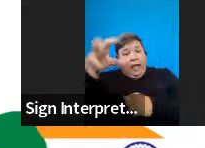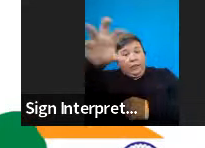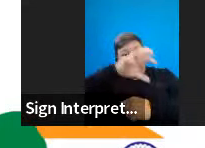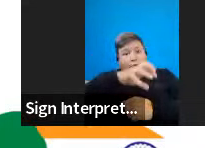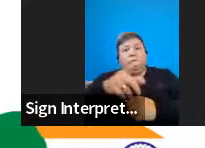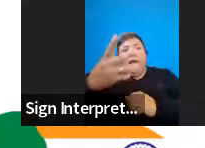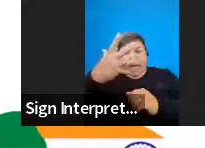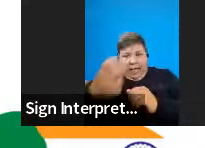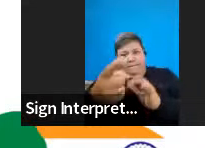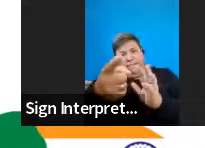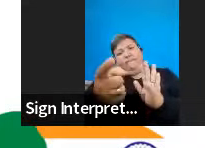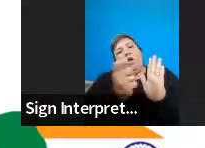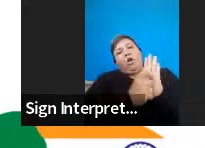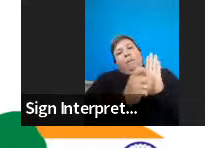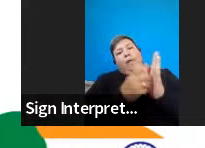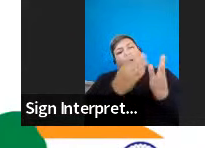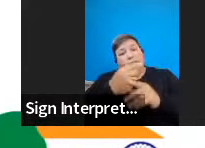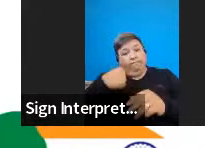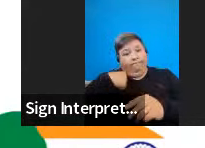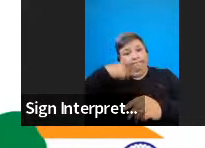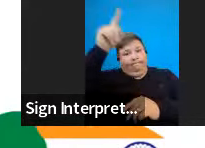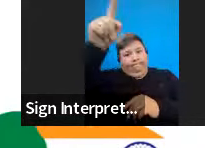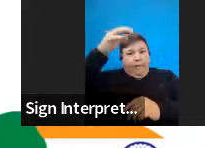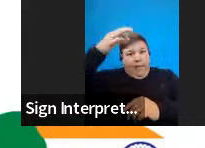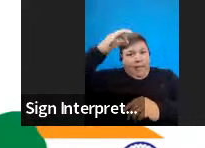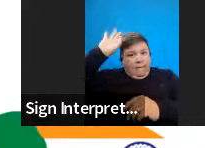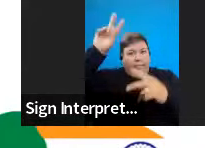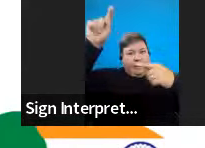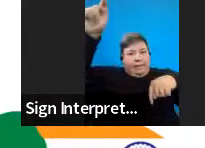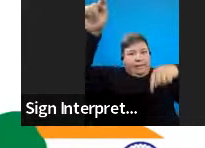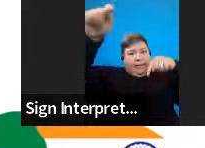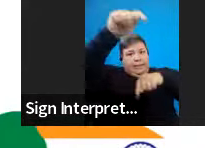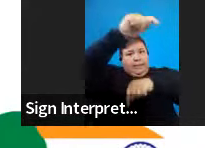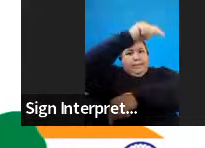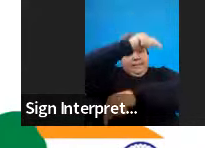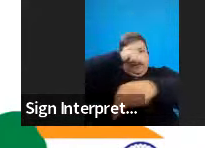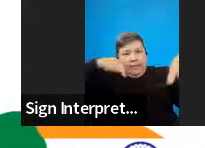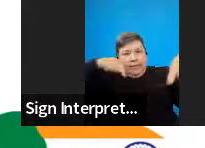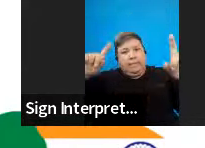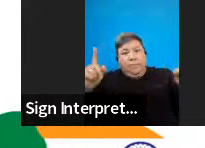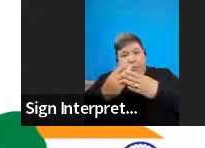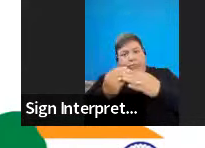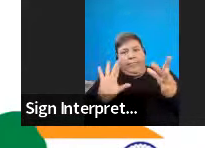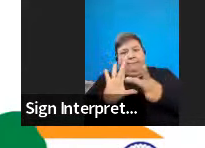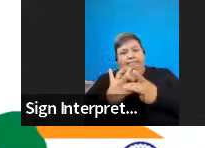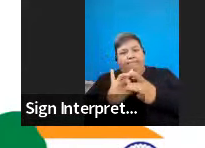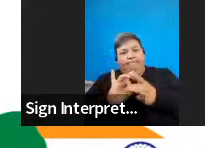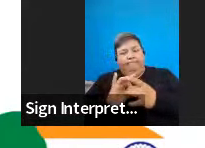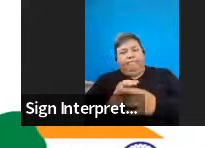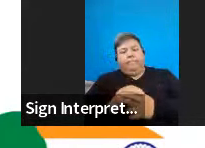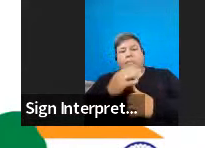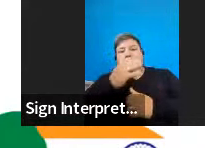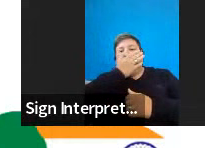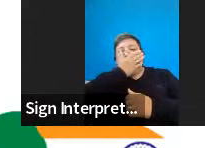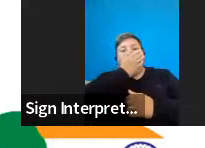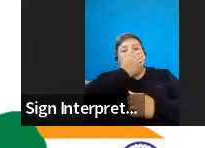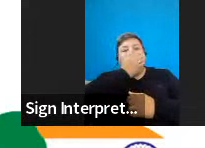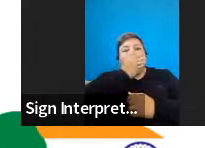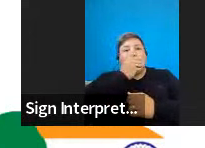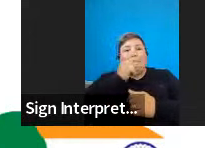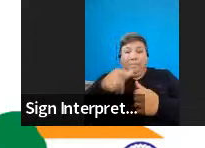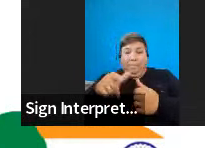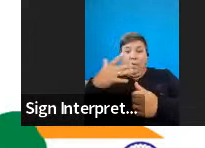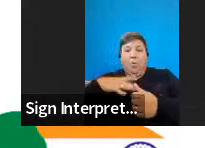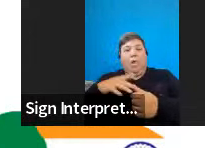with both government agencies for you to also be getting the recognition that you deserve. And this would be a greatest